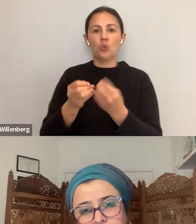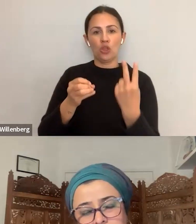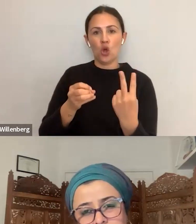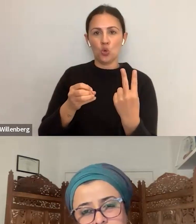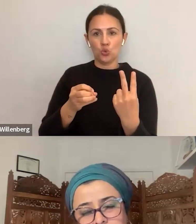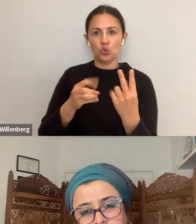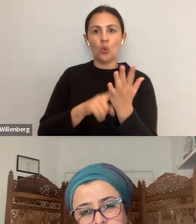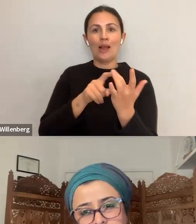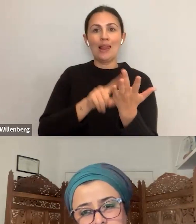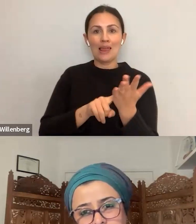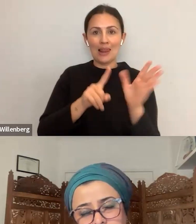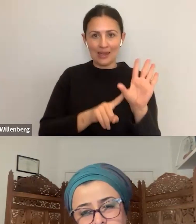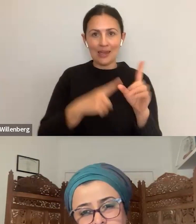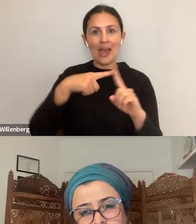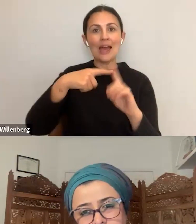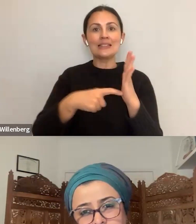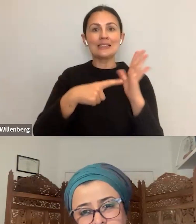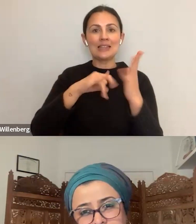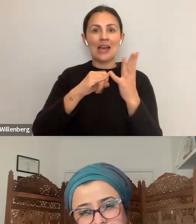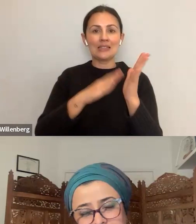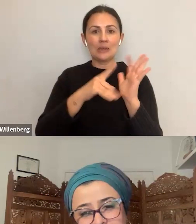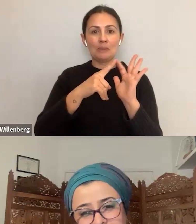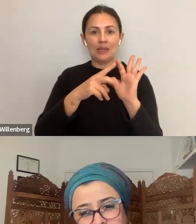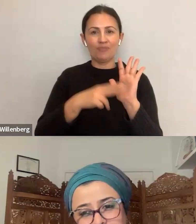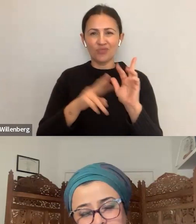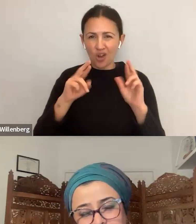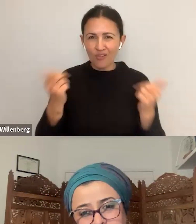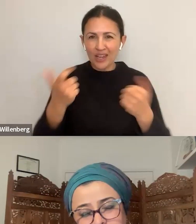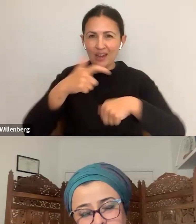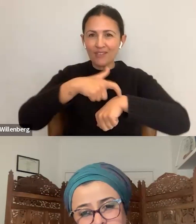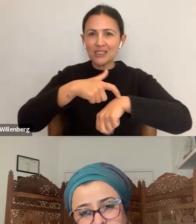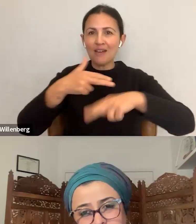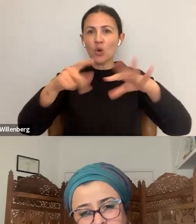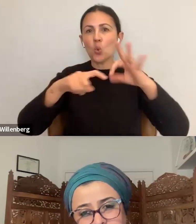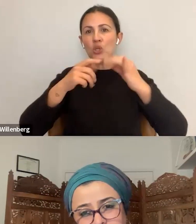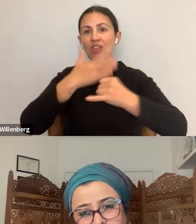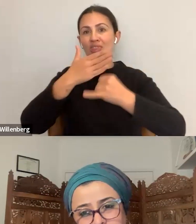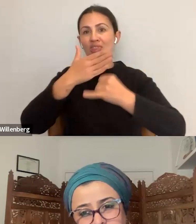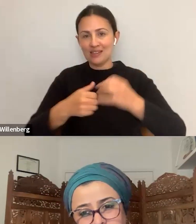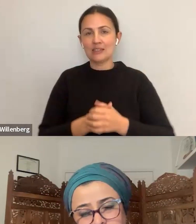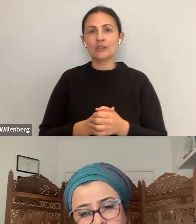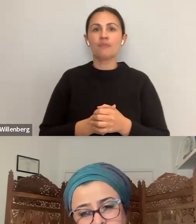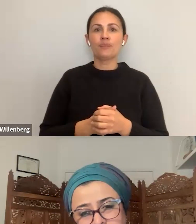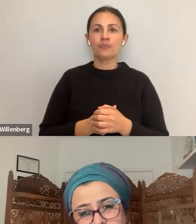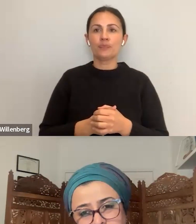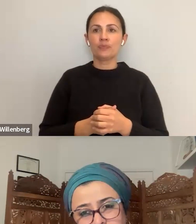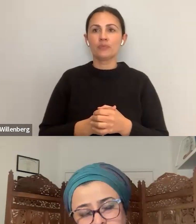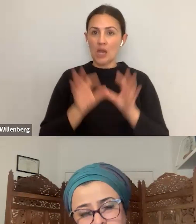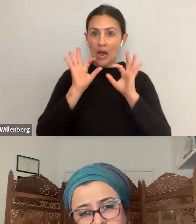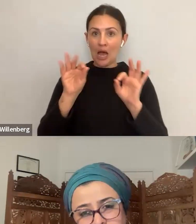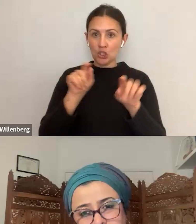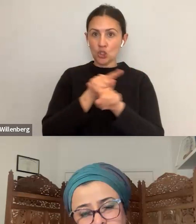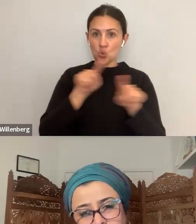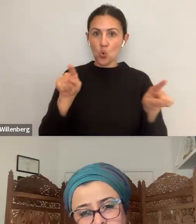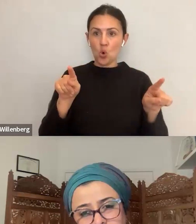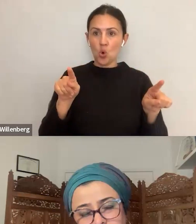for questions at the end, we hope. We also want this to be a really useful and positive session, so we ask everyone participating to